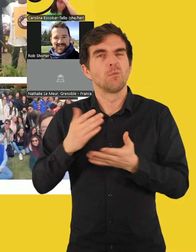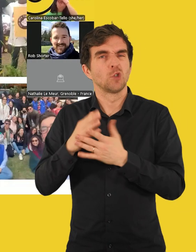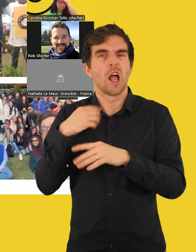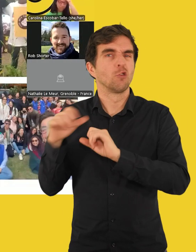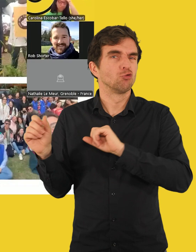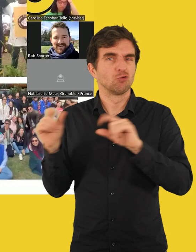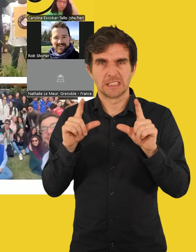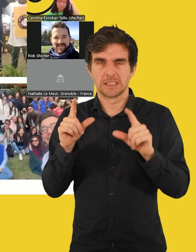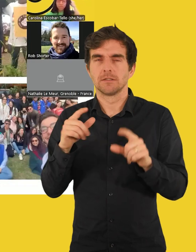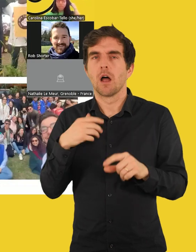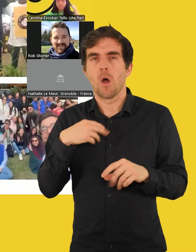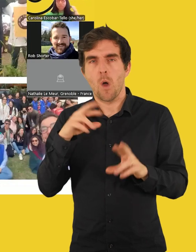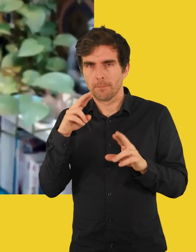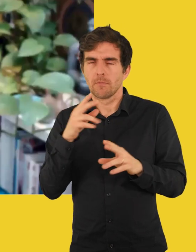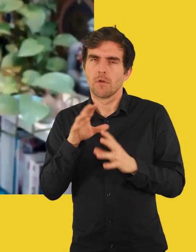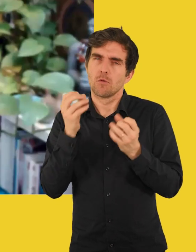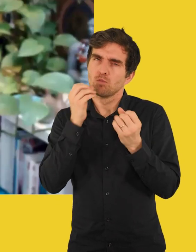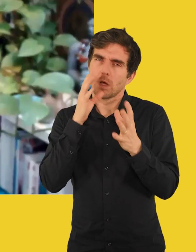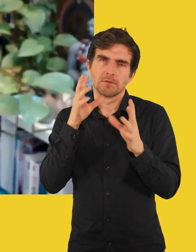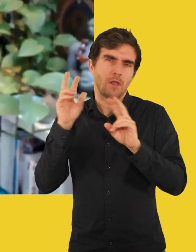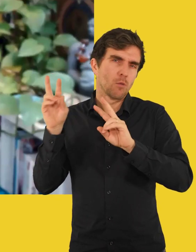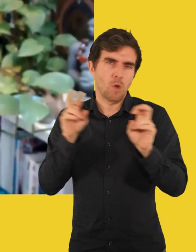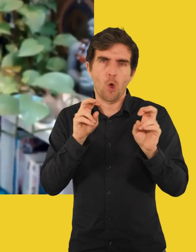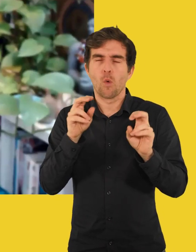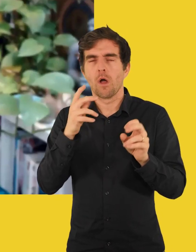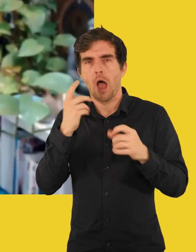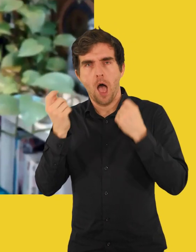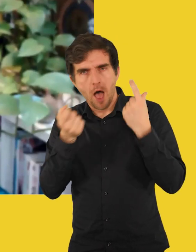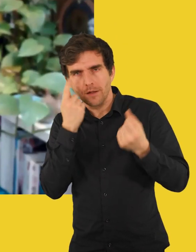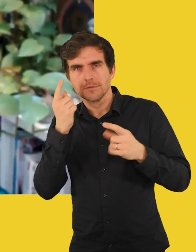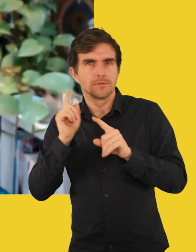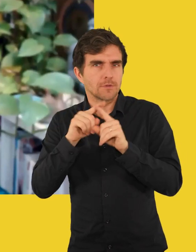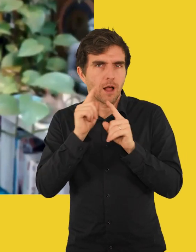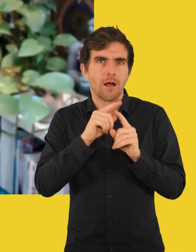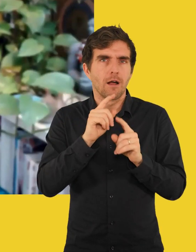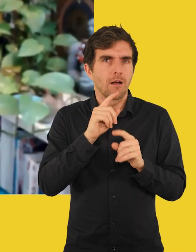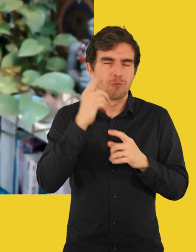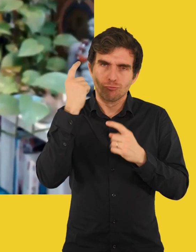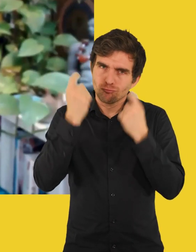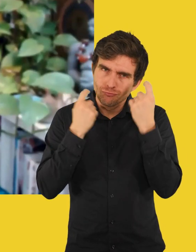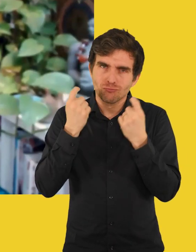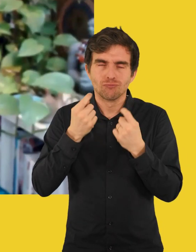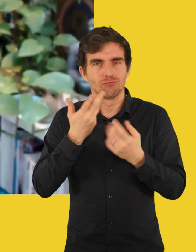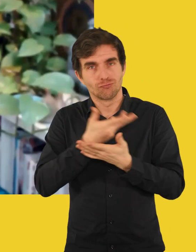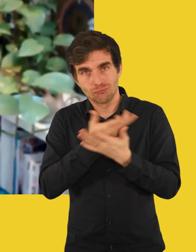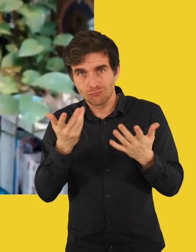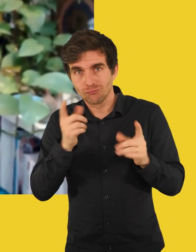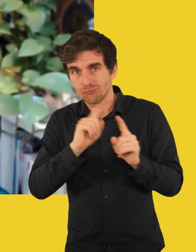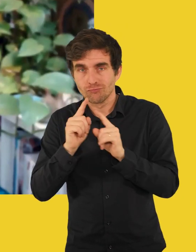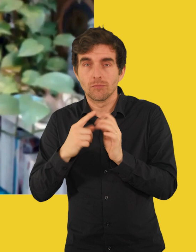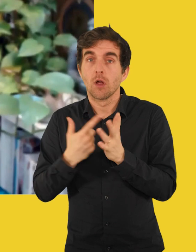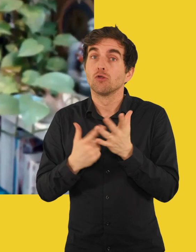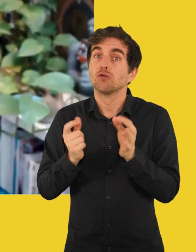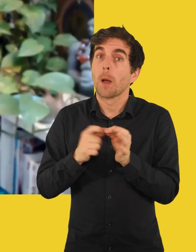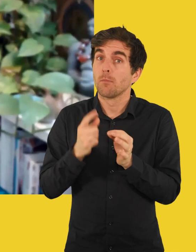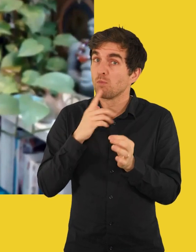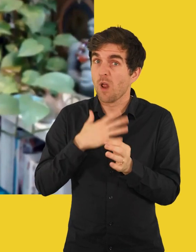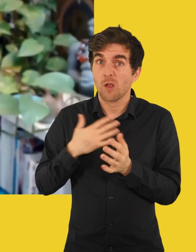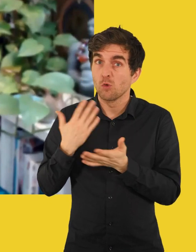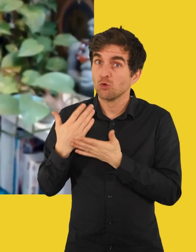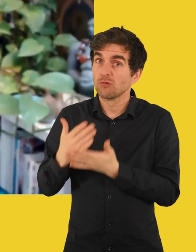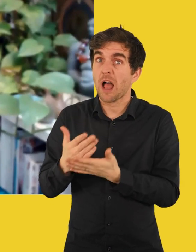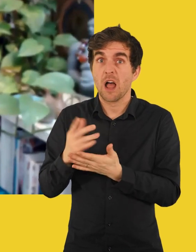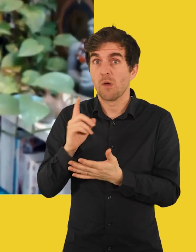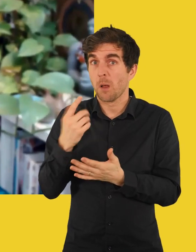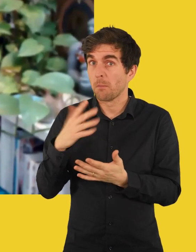today. I'm going to stop sharing my screen, and I hope there's some wonderful quotes that we could just hear, or ideas or reflections from all of you. Rob, do you want to